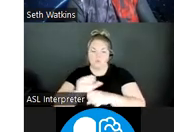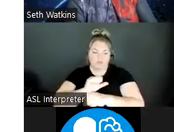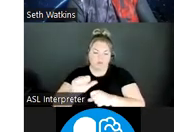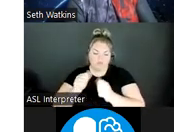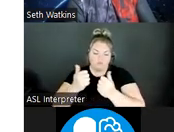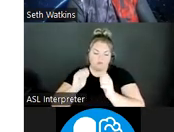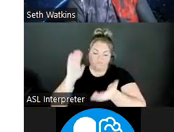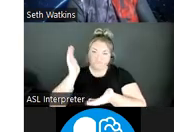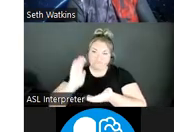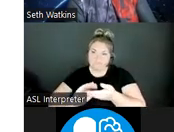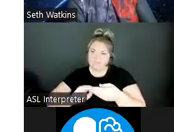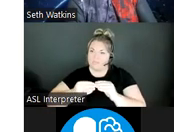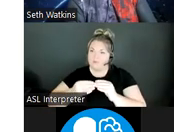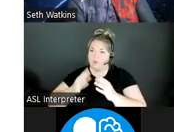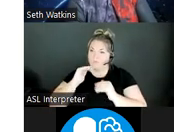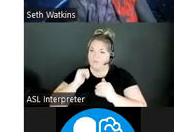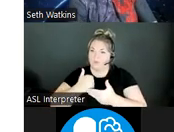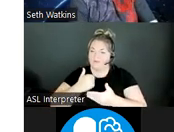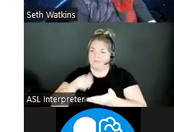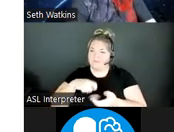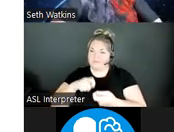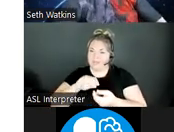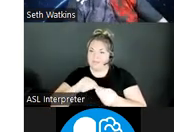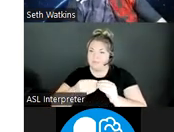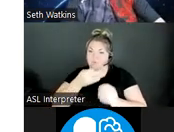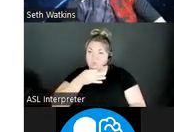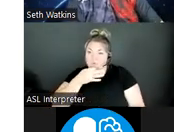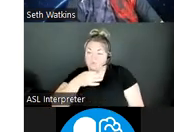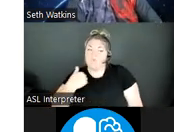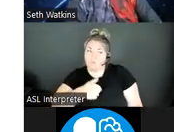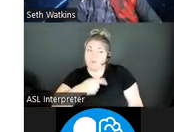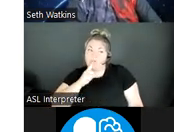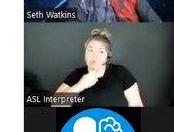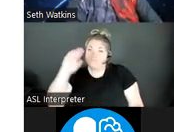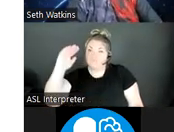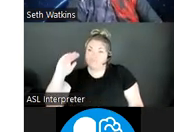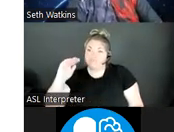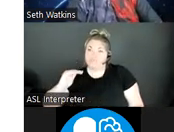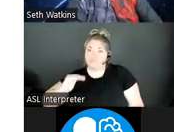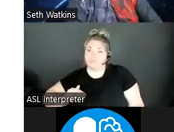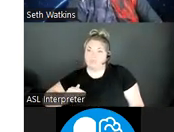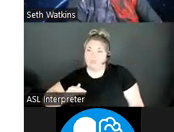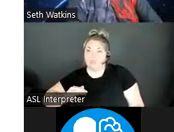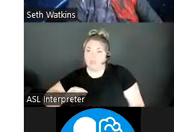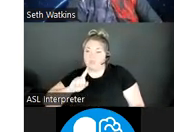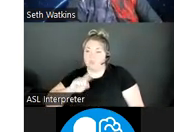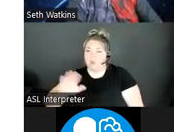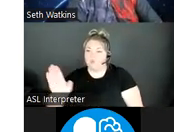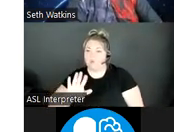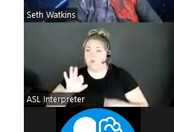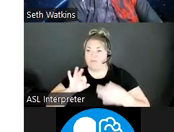the numbers and hope to have those exact numbers here soon, but we are lowering these fees in response to that